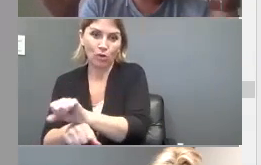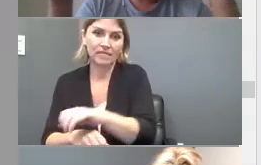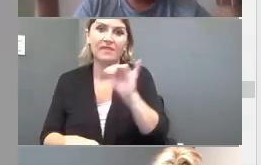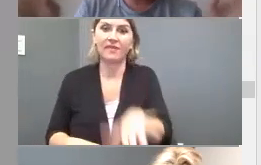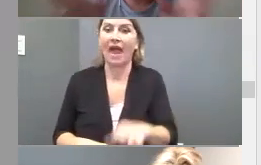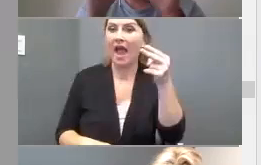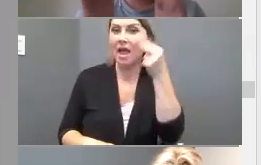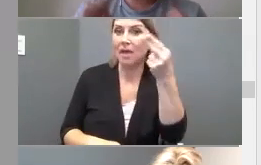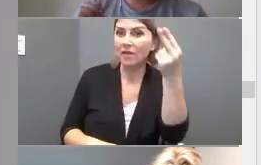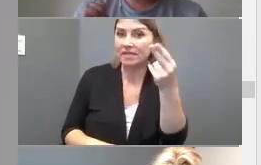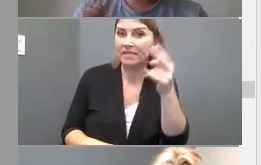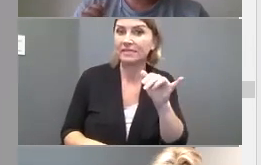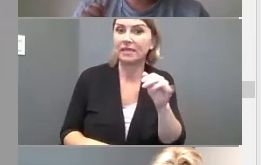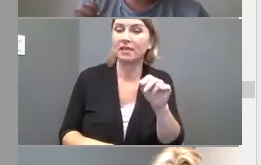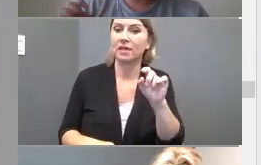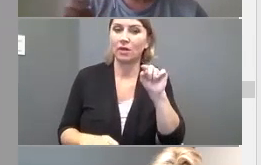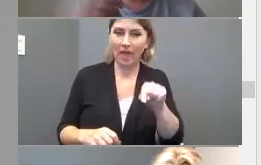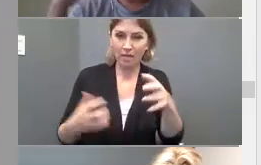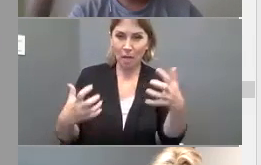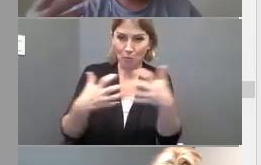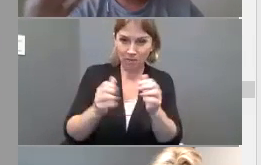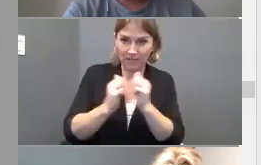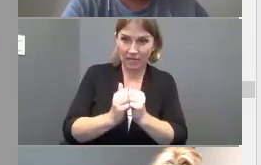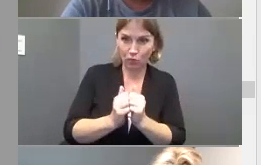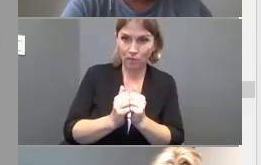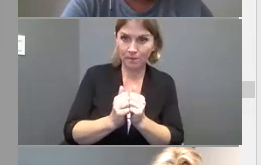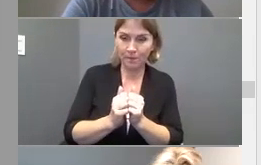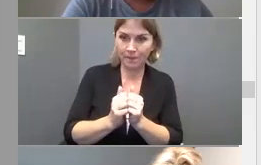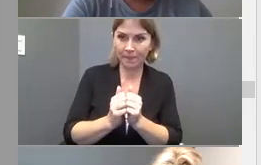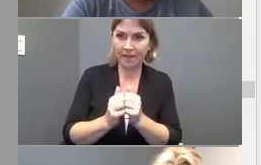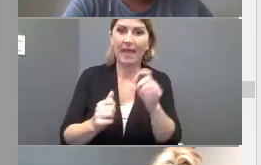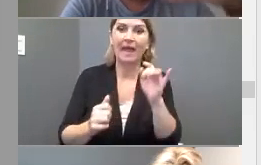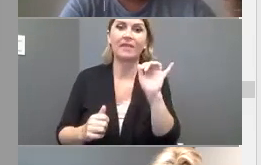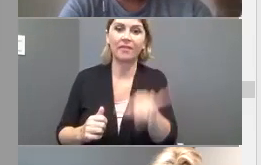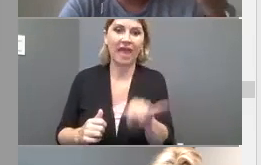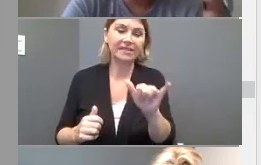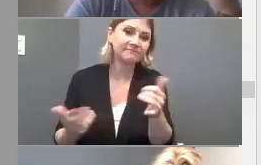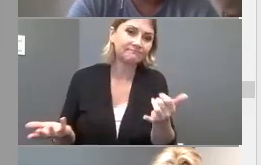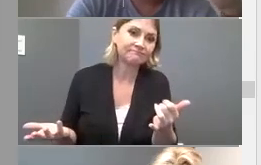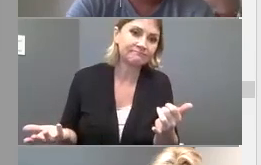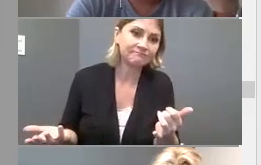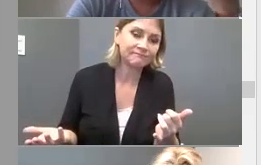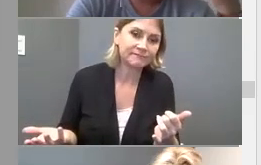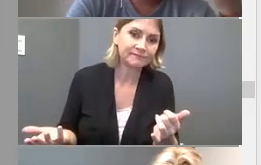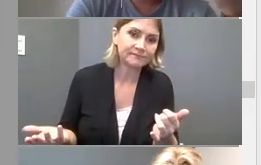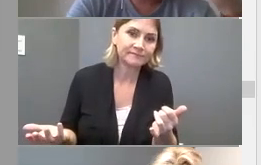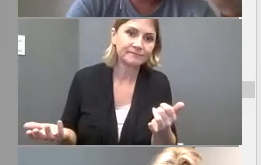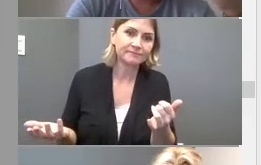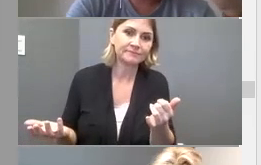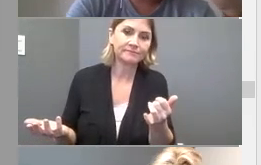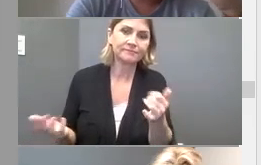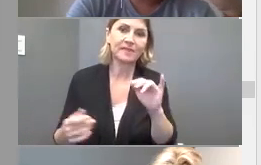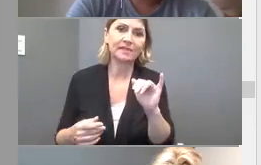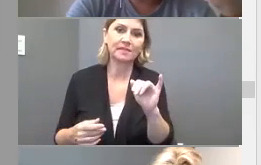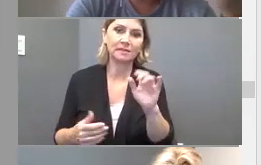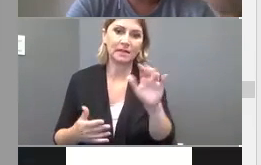the array and merge them together, then it is a correct algorithm. So that is what we mean when we